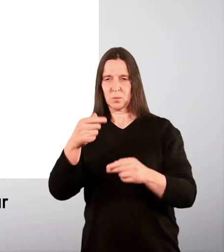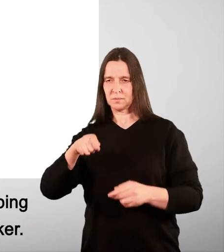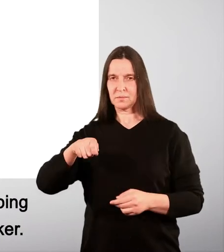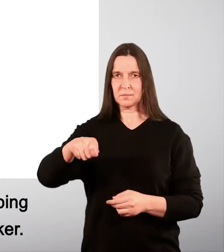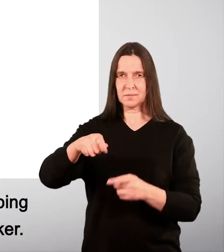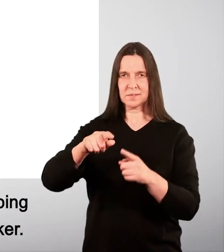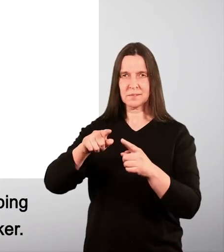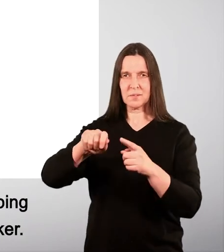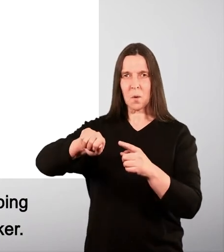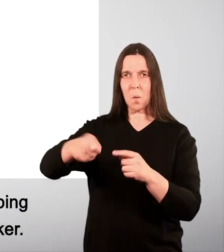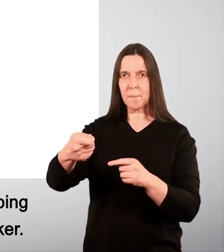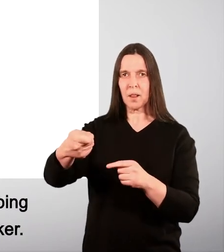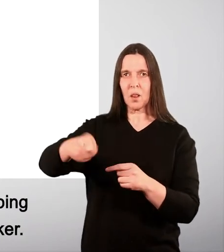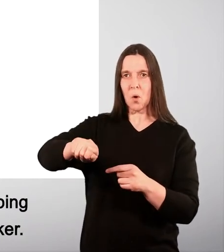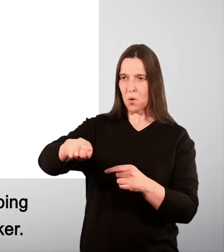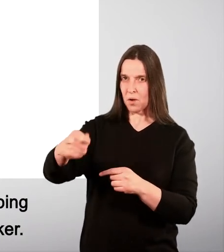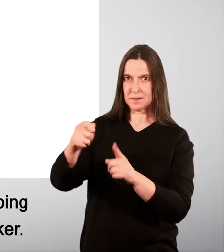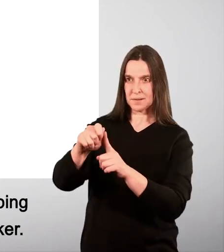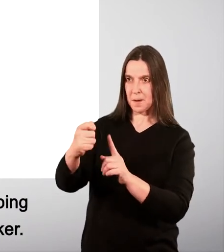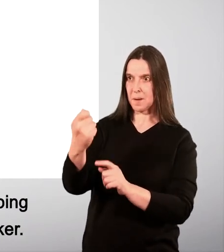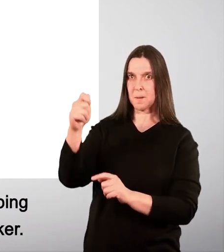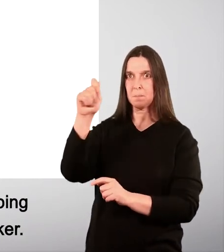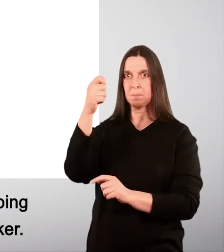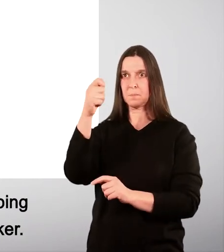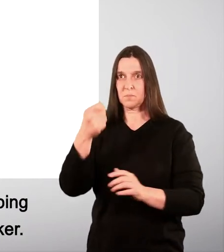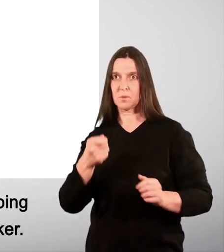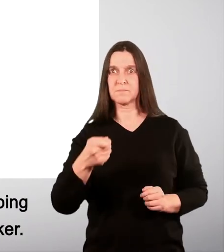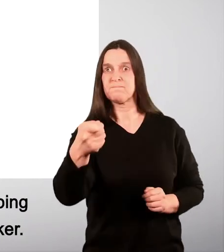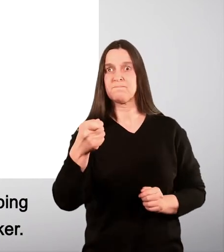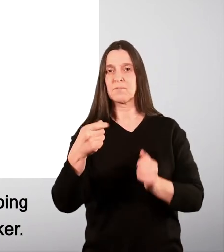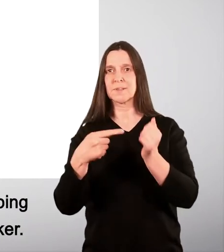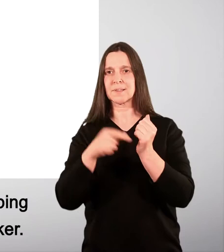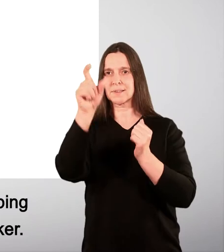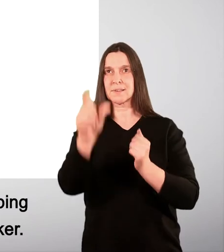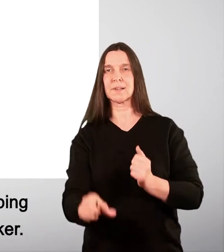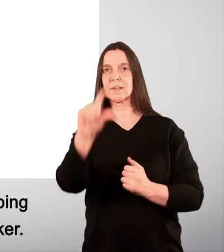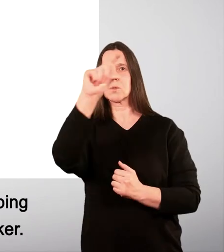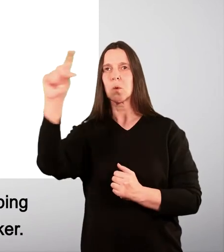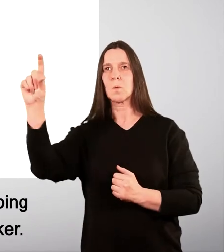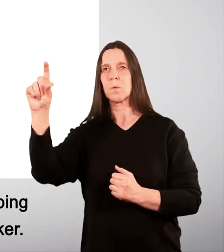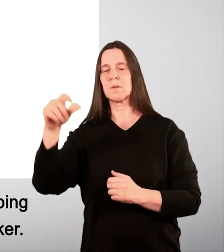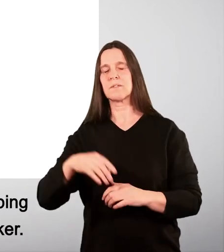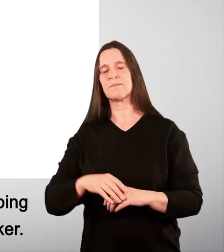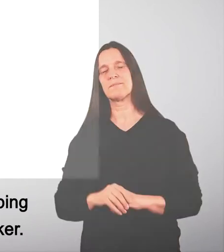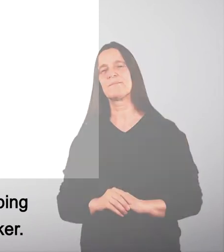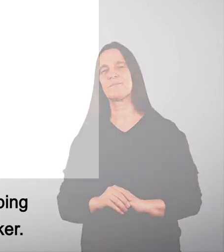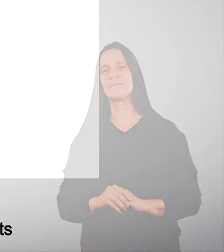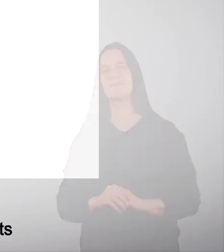door, and can be used to defend yourself in a stabbing motion anywhere in the T-zone of your attacker.